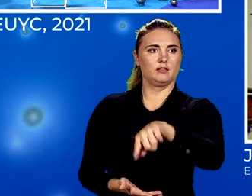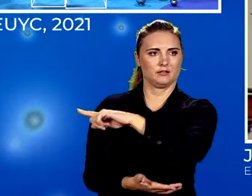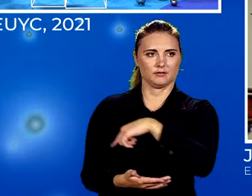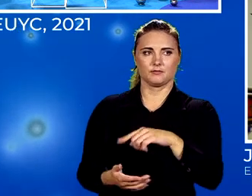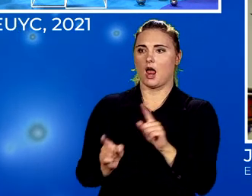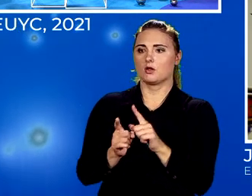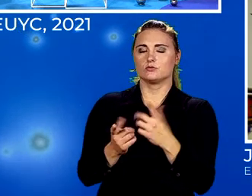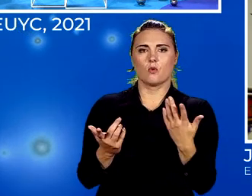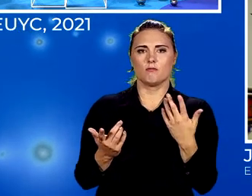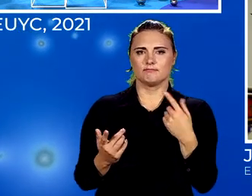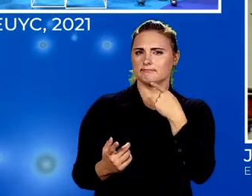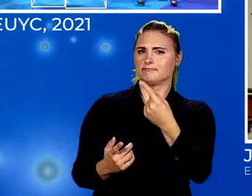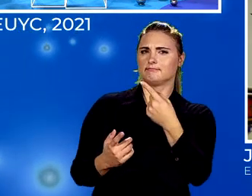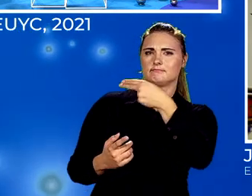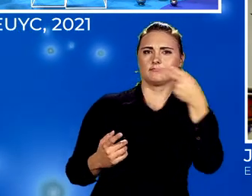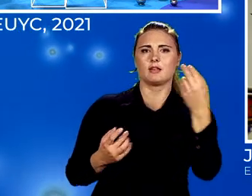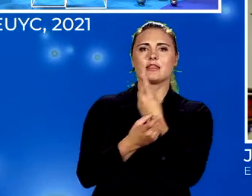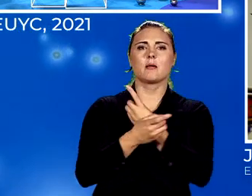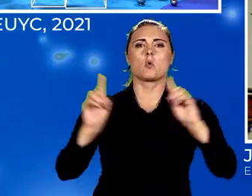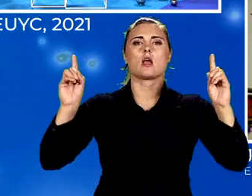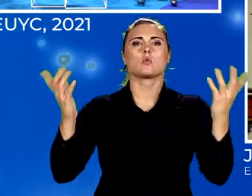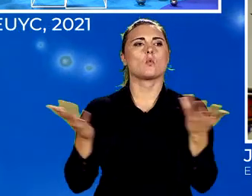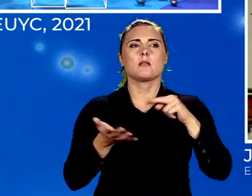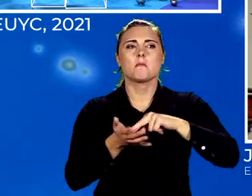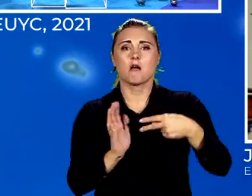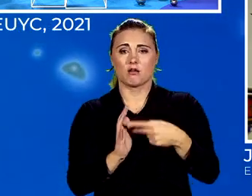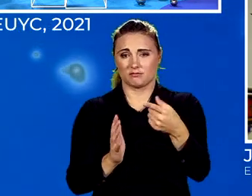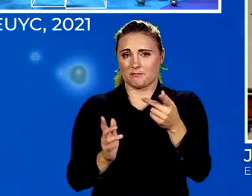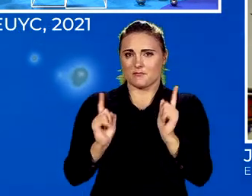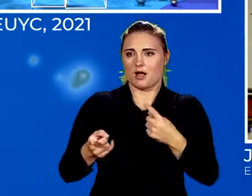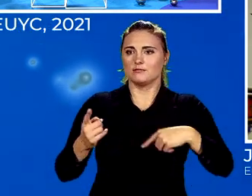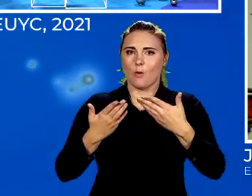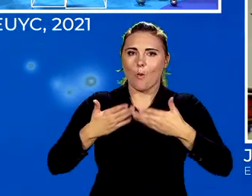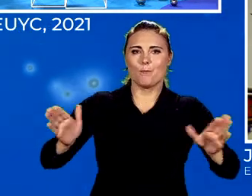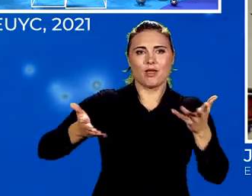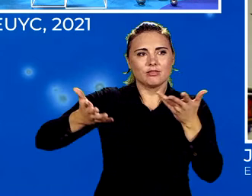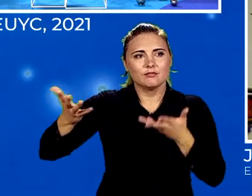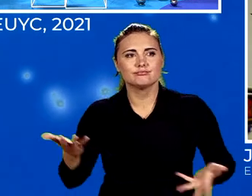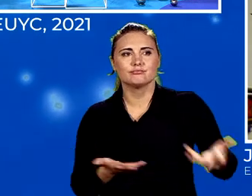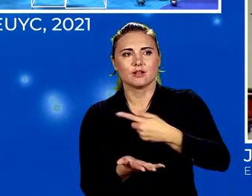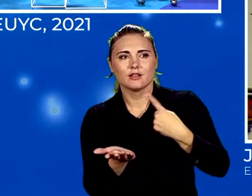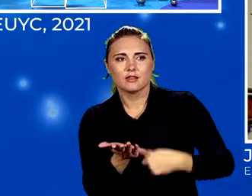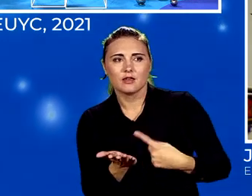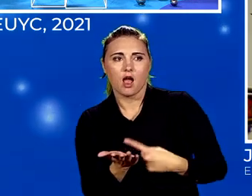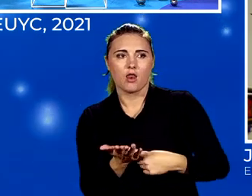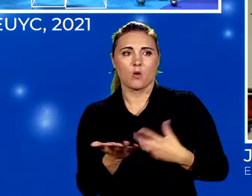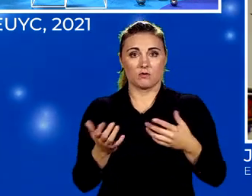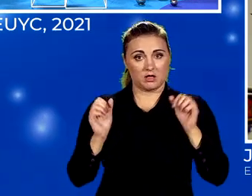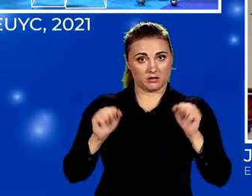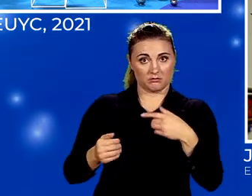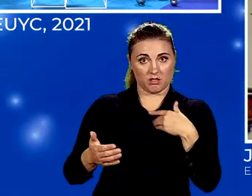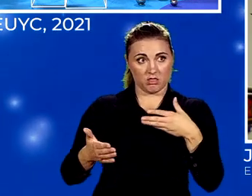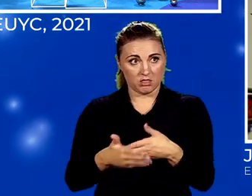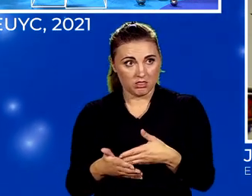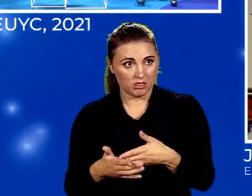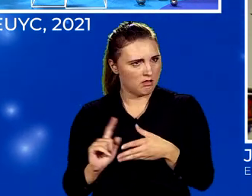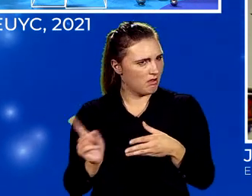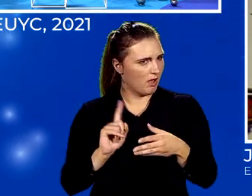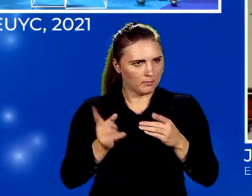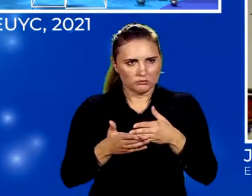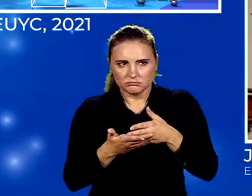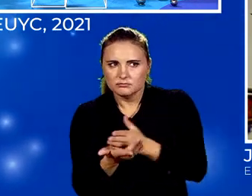have been a lot of debates now in the public sphere on whether certain rights can be limited in order to protect public